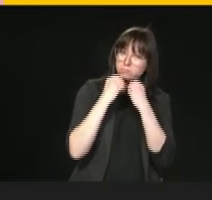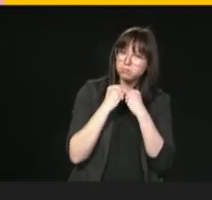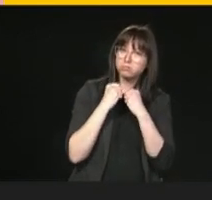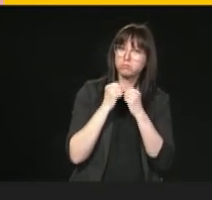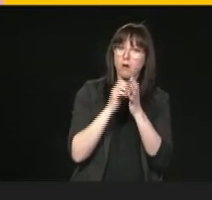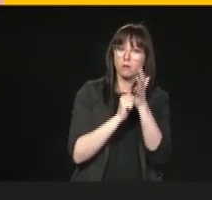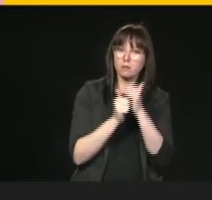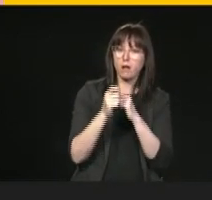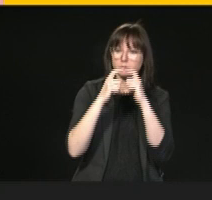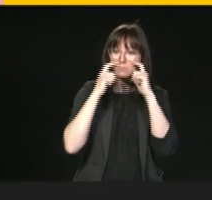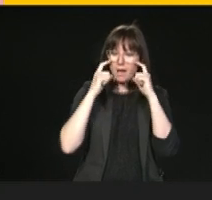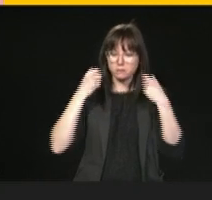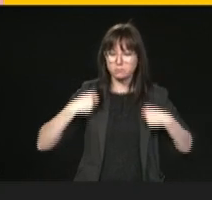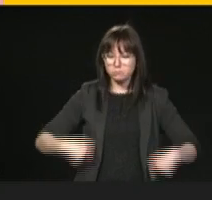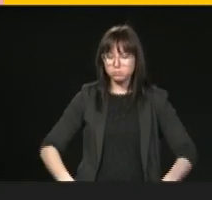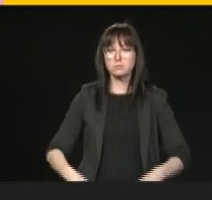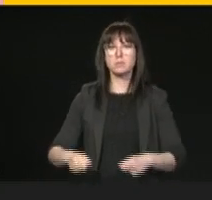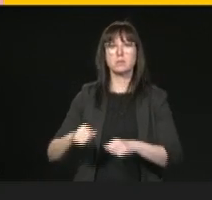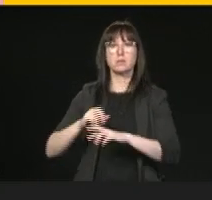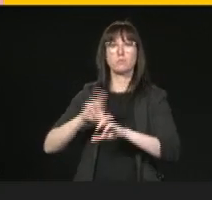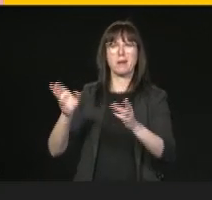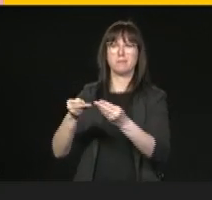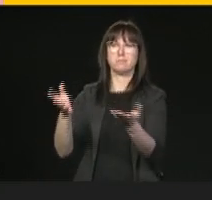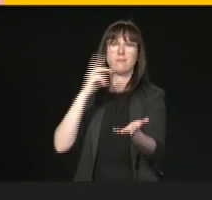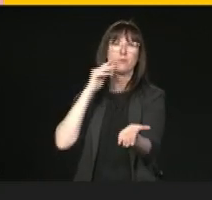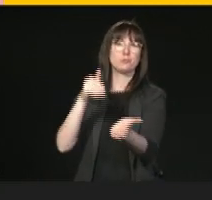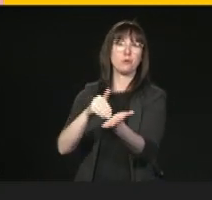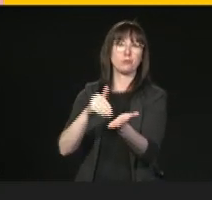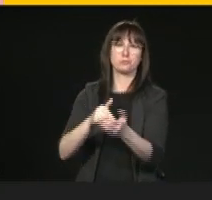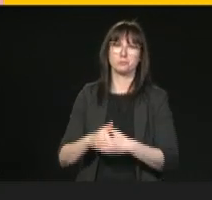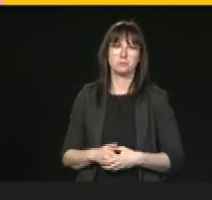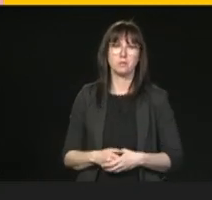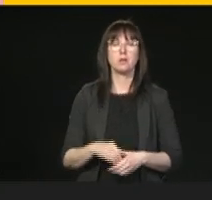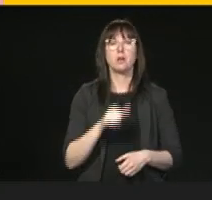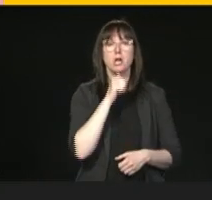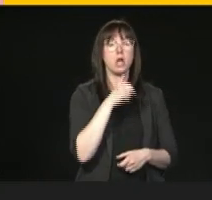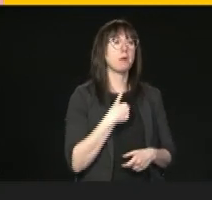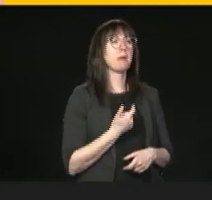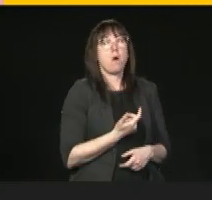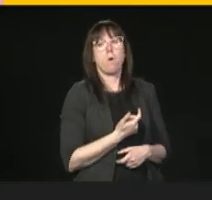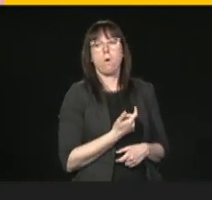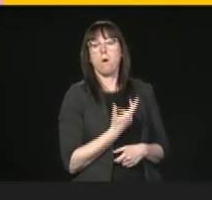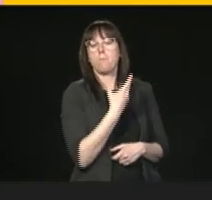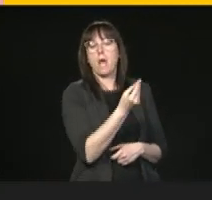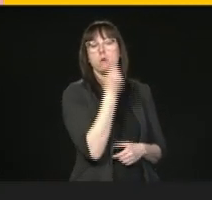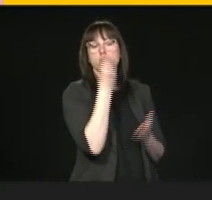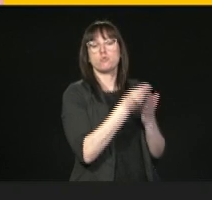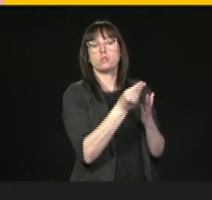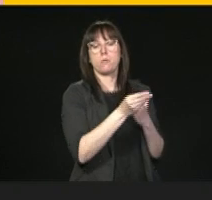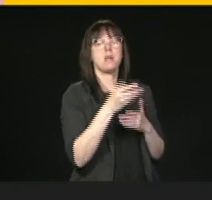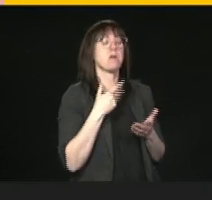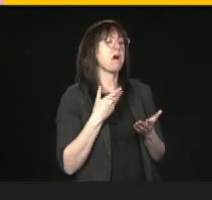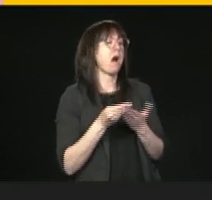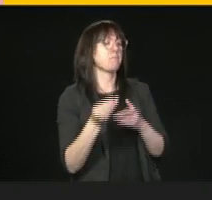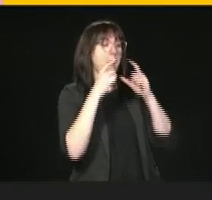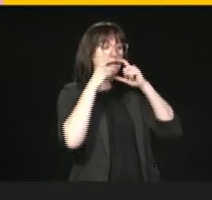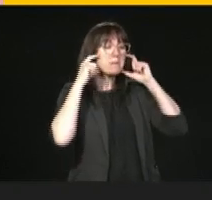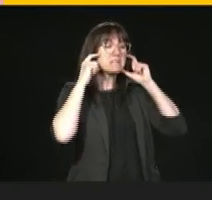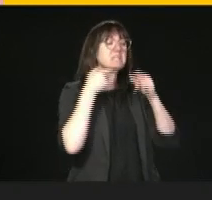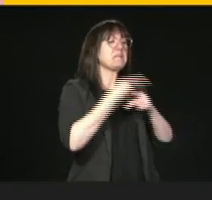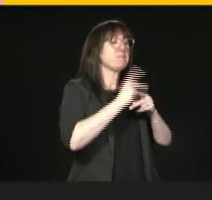someone to put on their face if they're going to the grocery store to get their groceries. So I can't stress that enough.